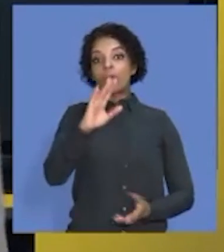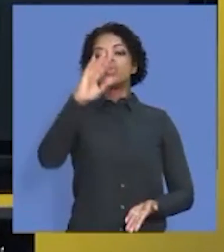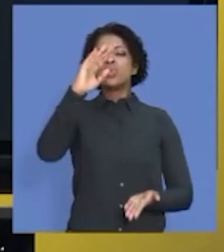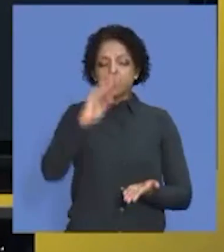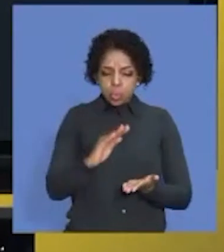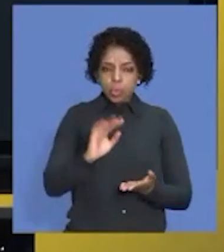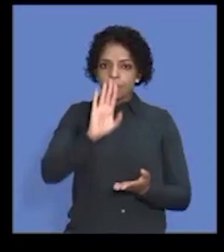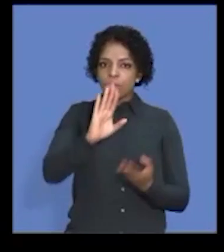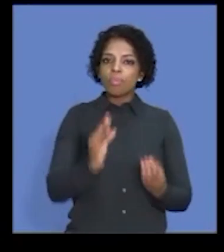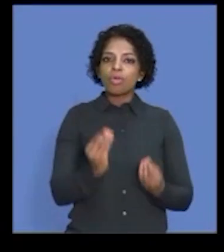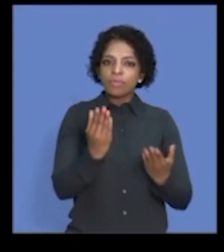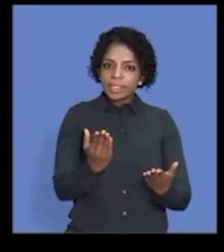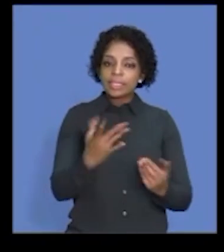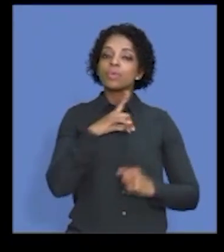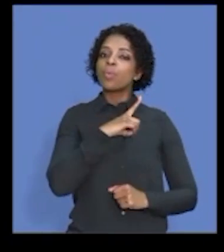original provision was